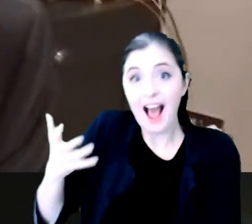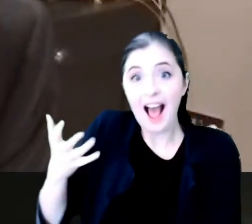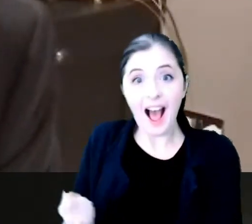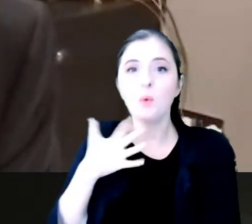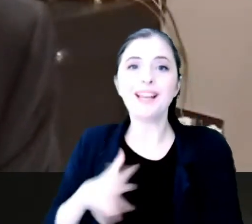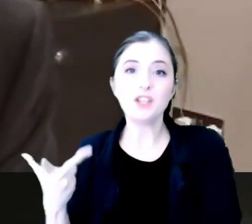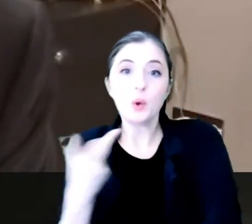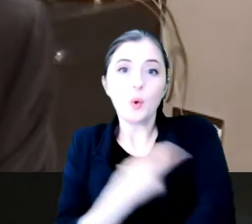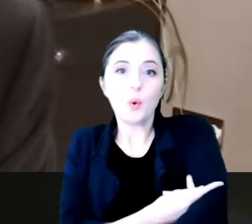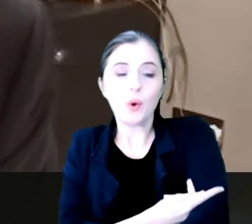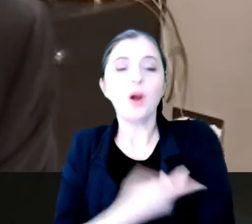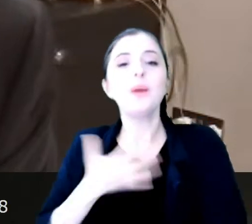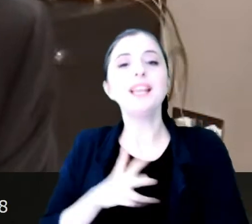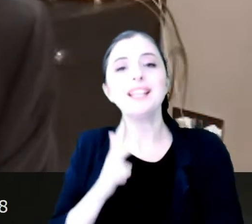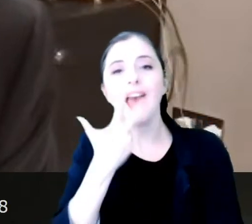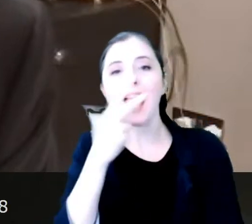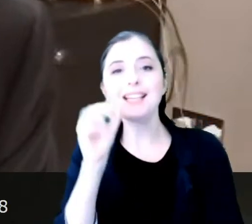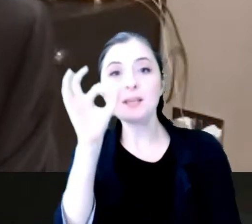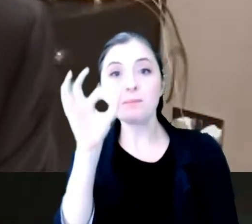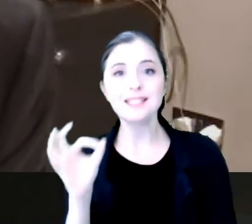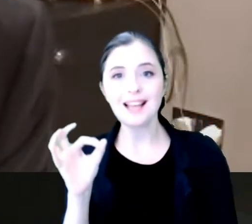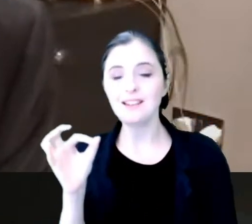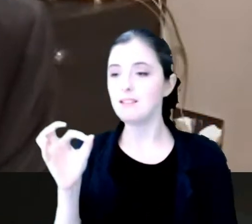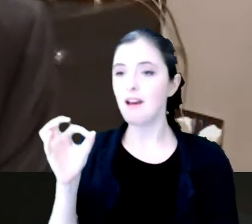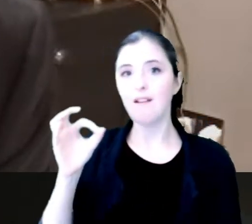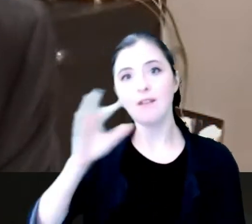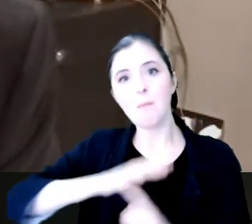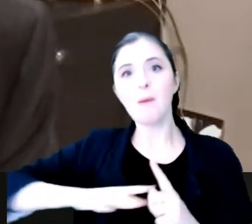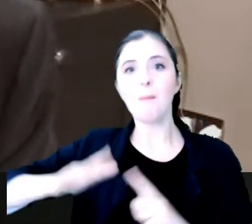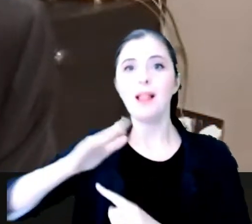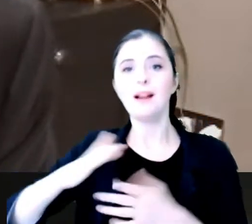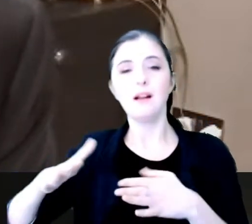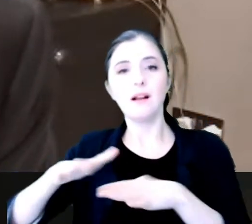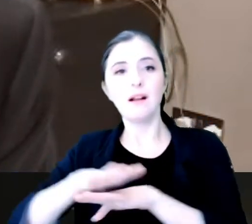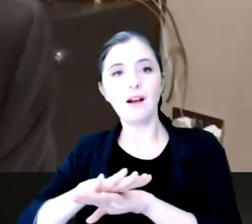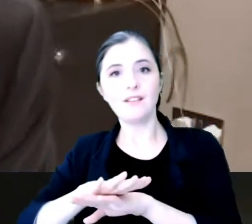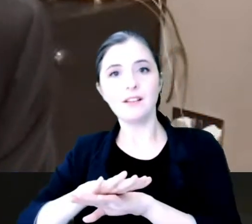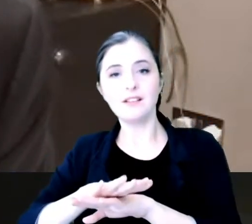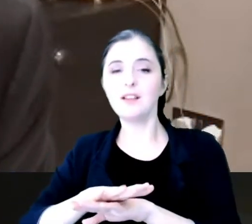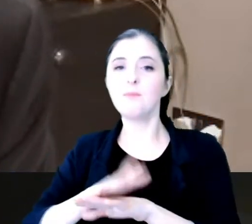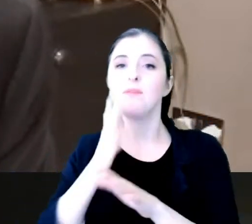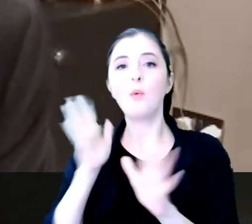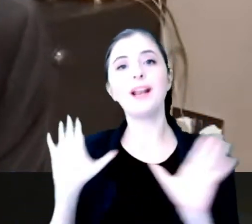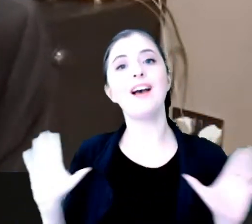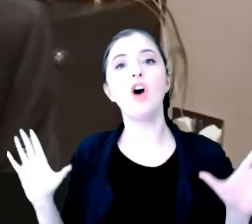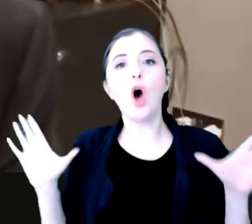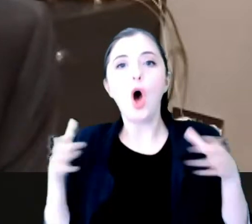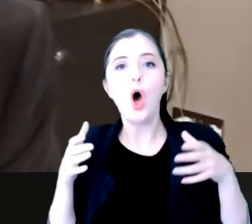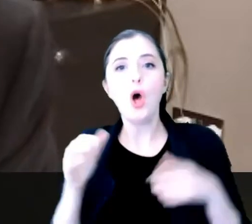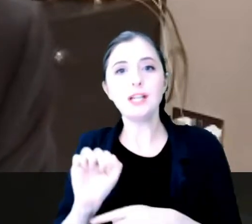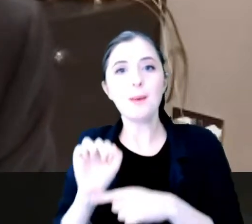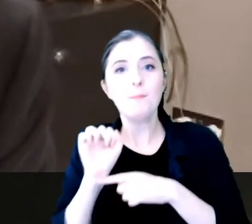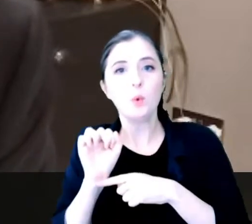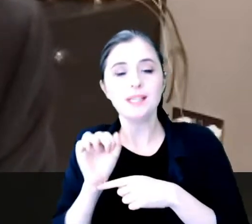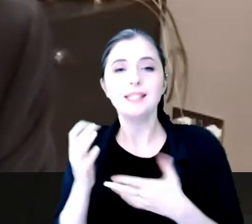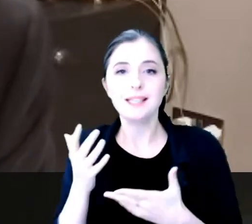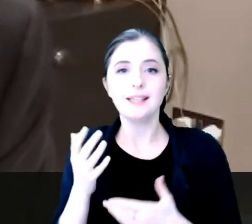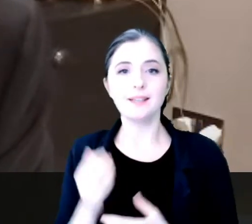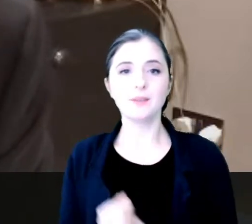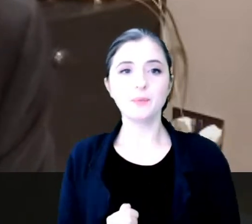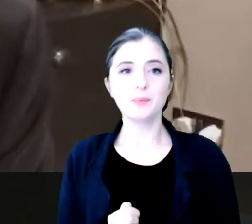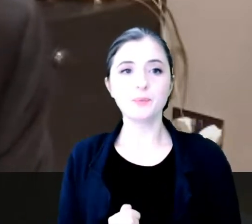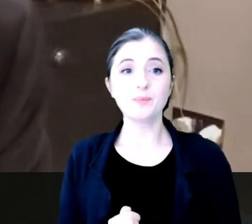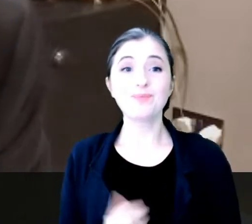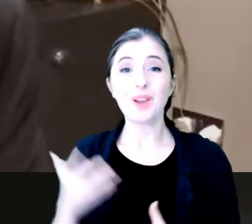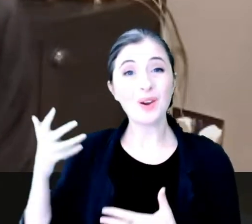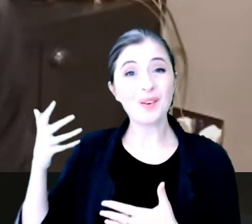covered before we get what's called herd immunity. And today figures came out that London is doing the